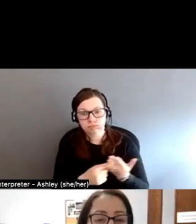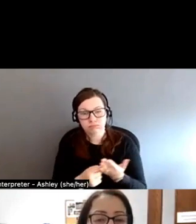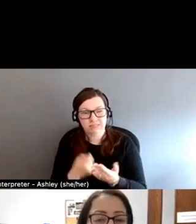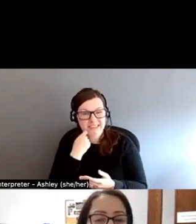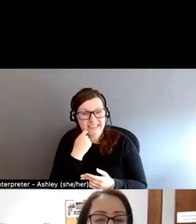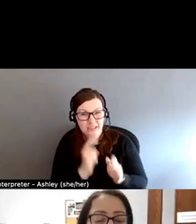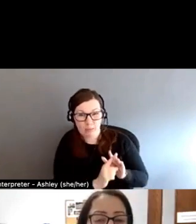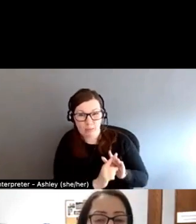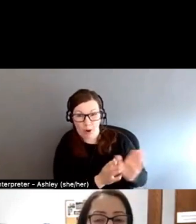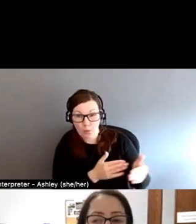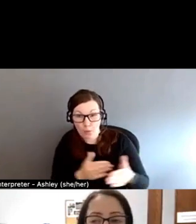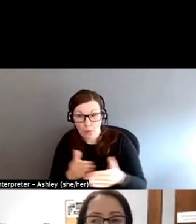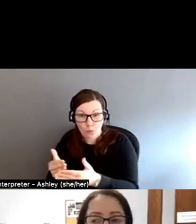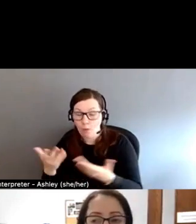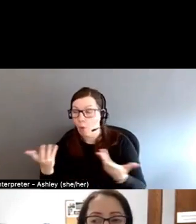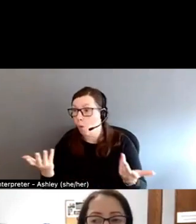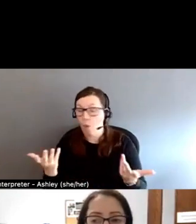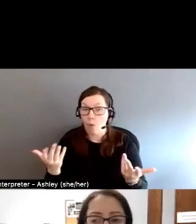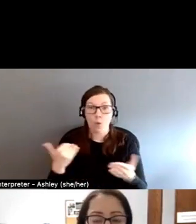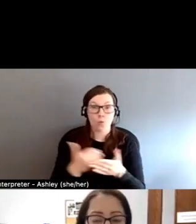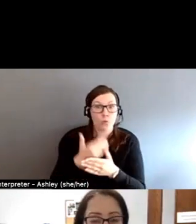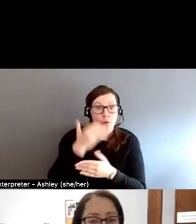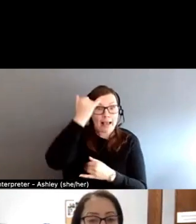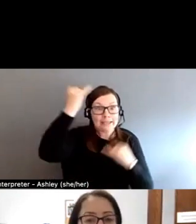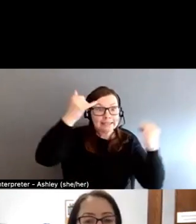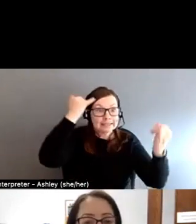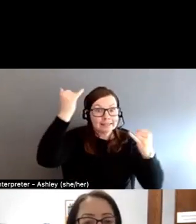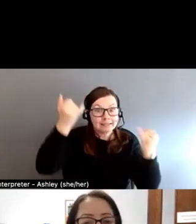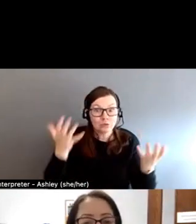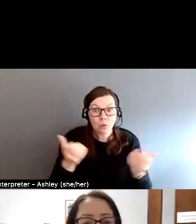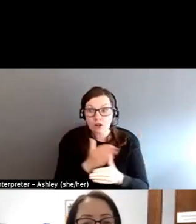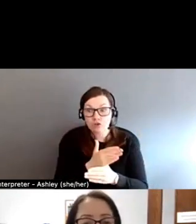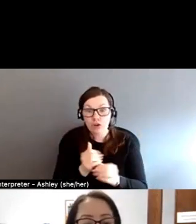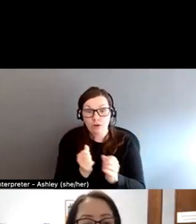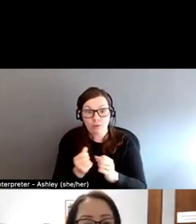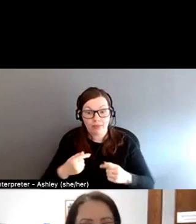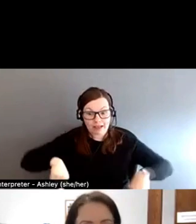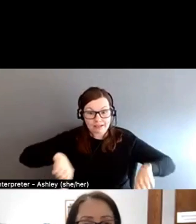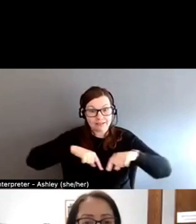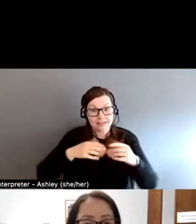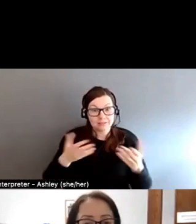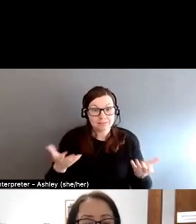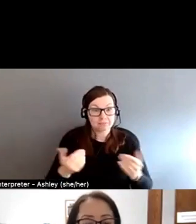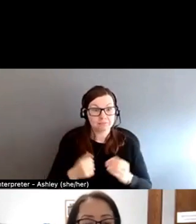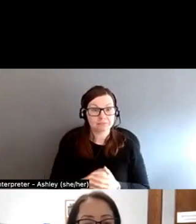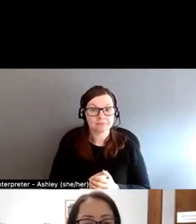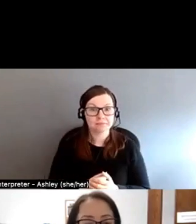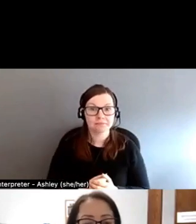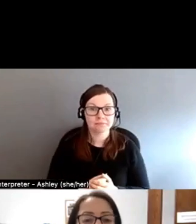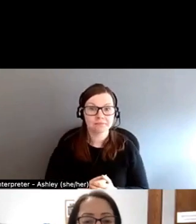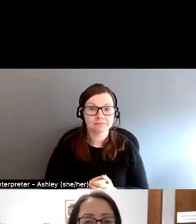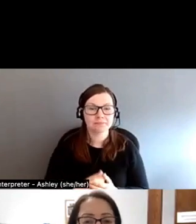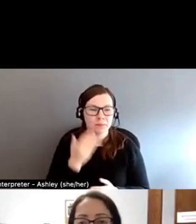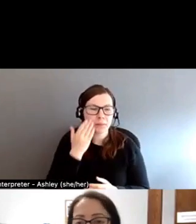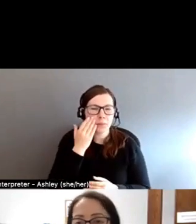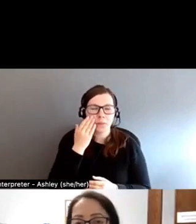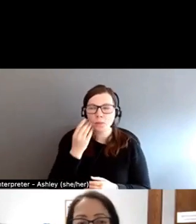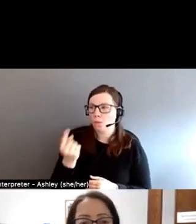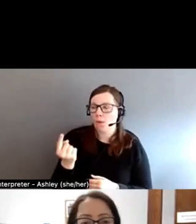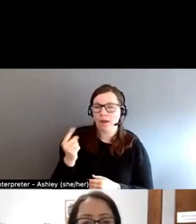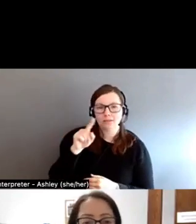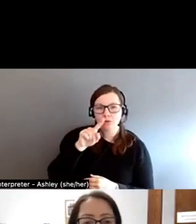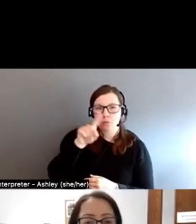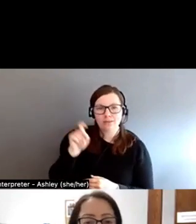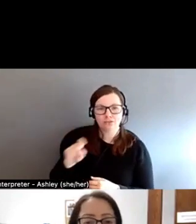want to share with the larger group? I know there was a question about Canva.